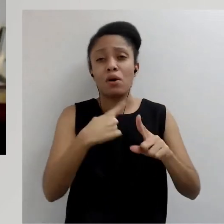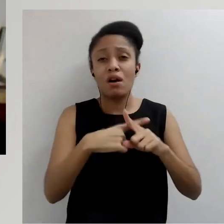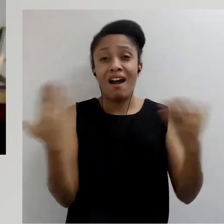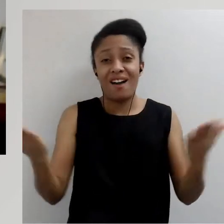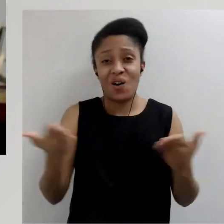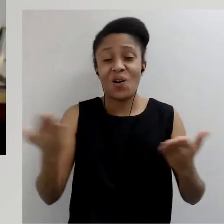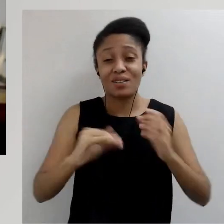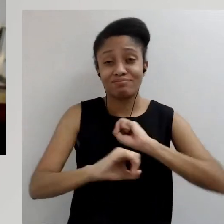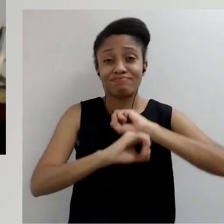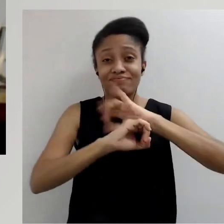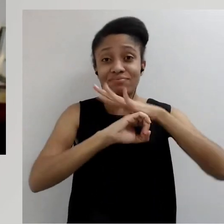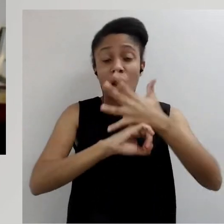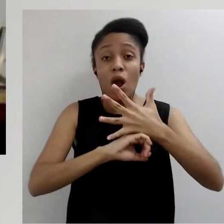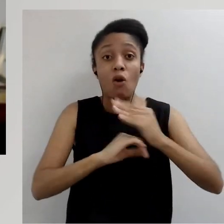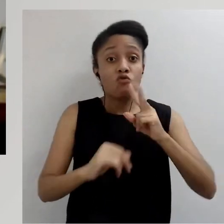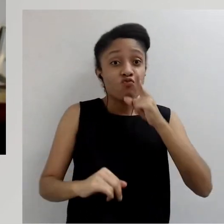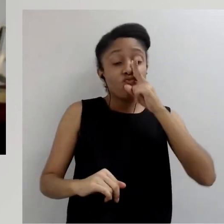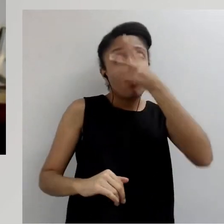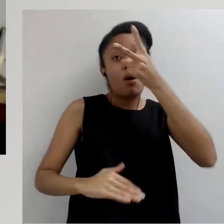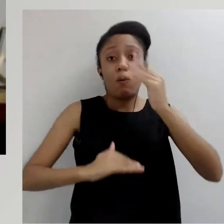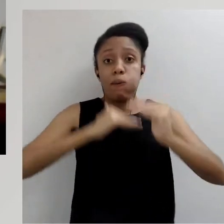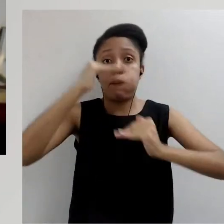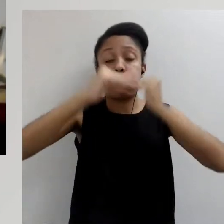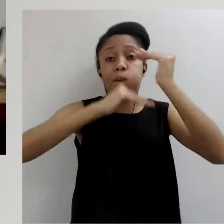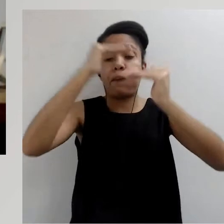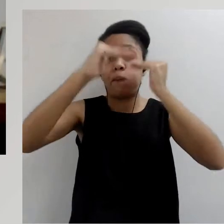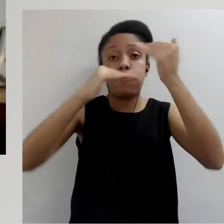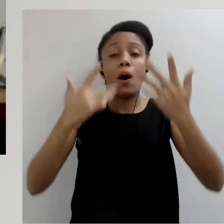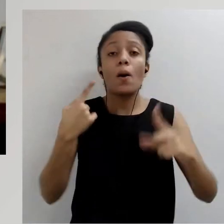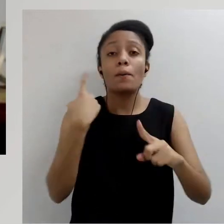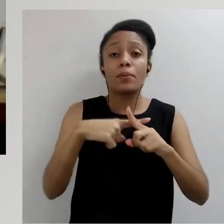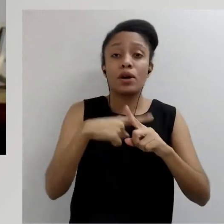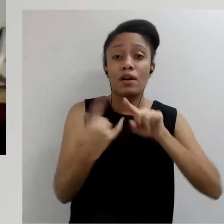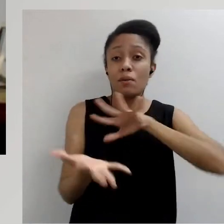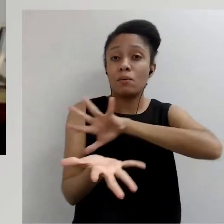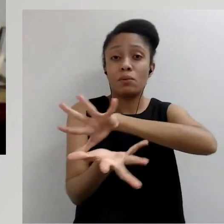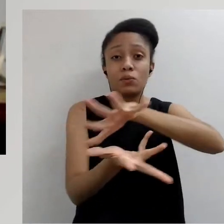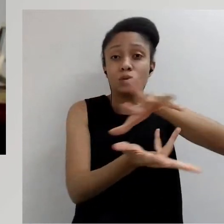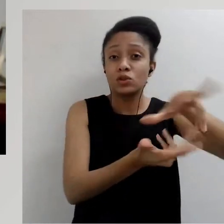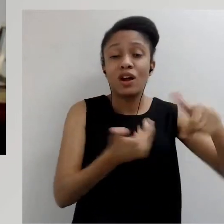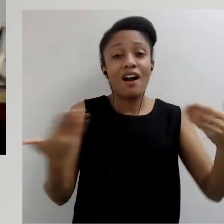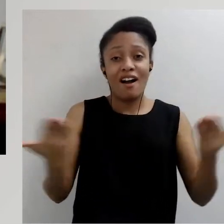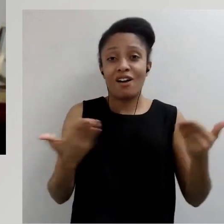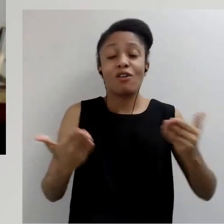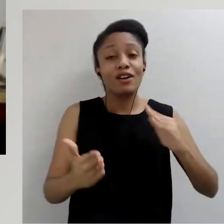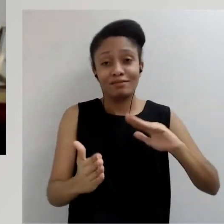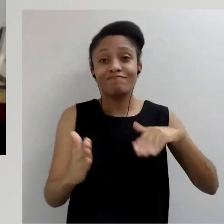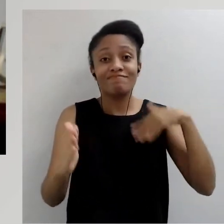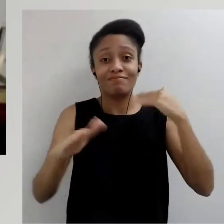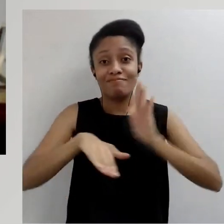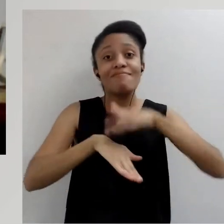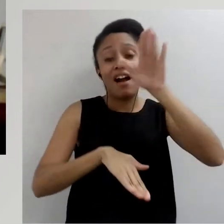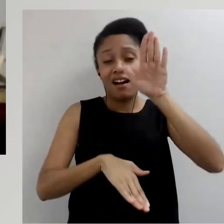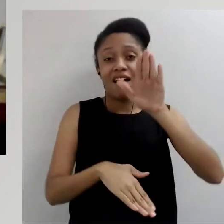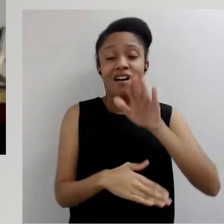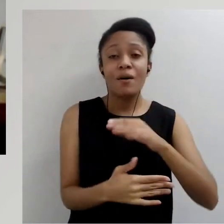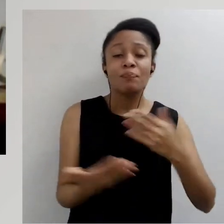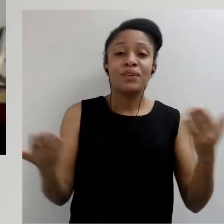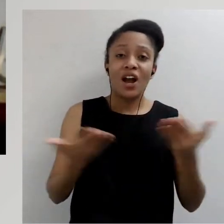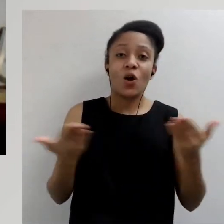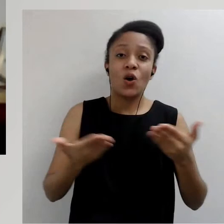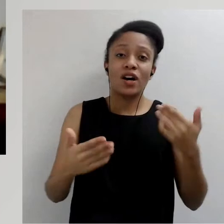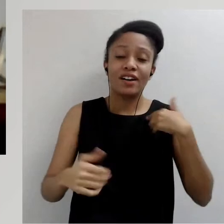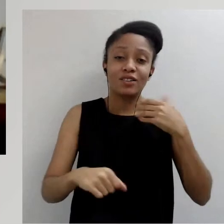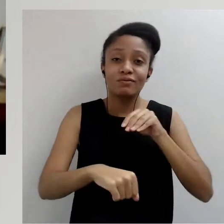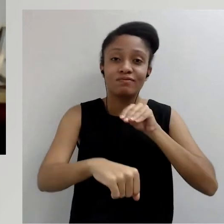different speed. I believe that the pandemic anticipated a lot of trends that were in this world movement for all of us.